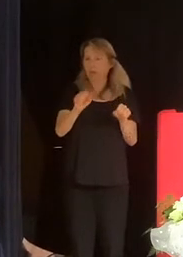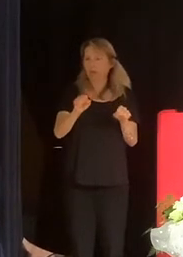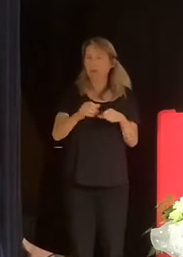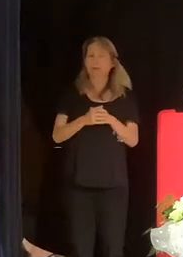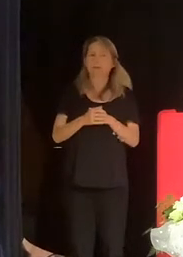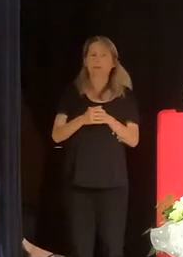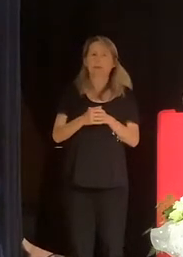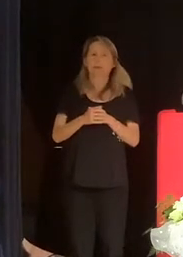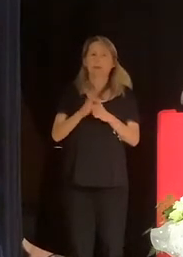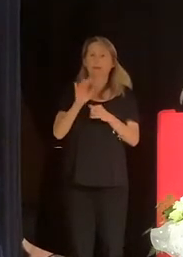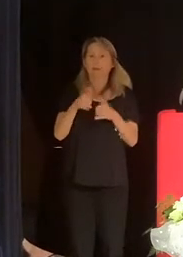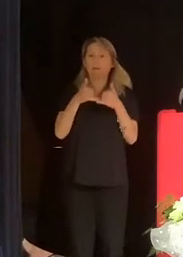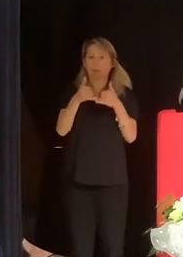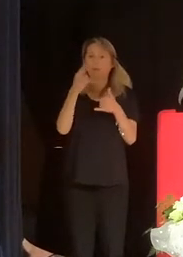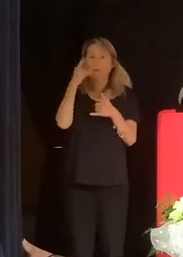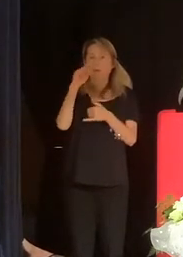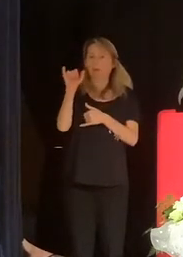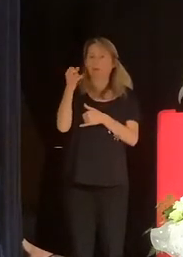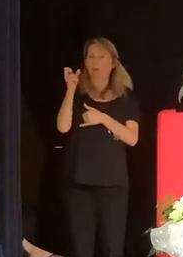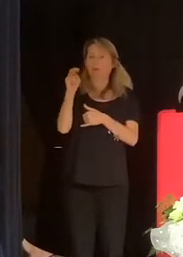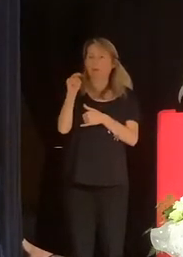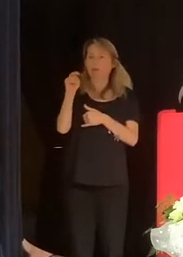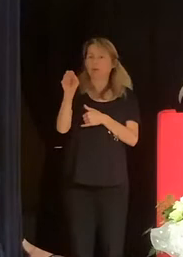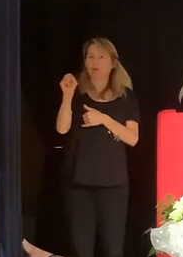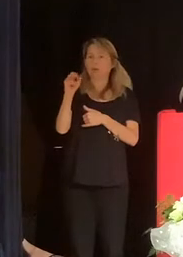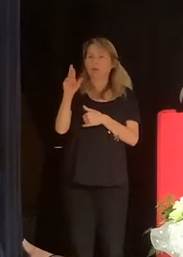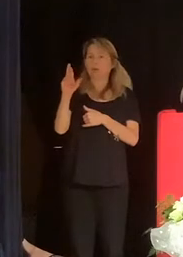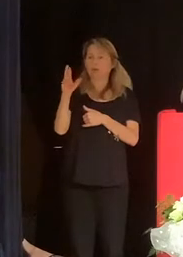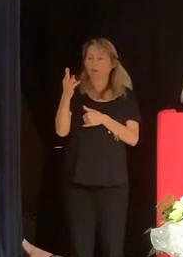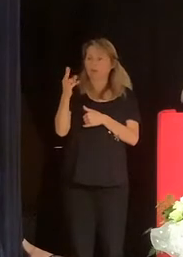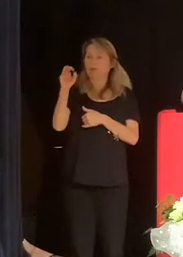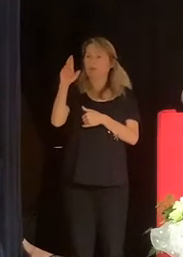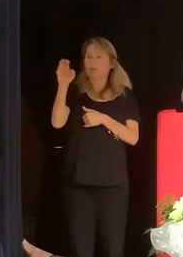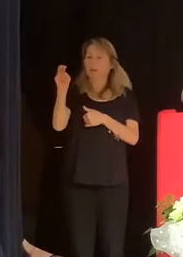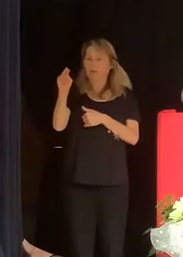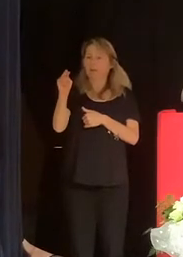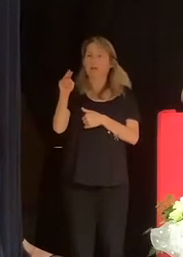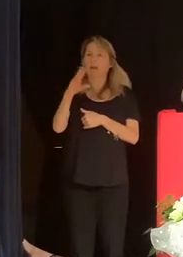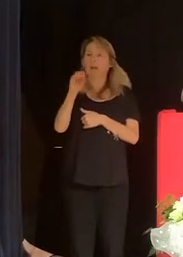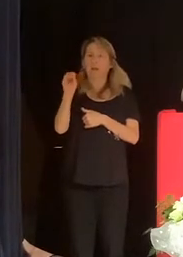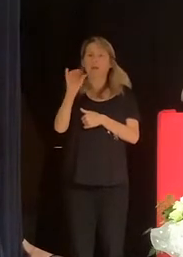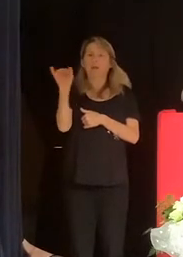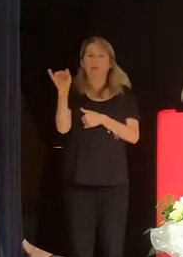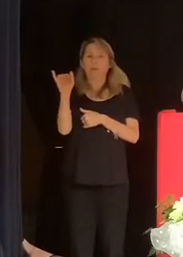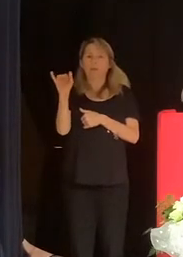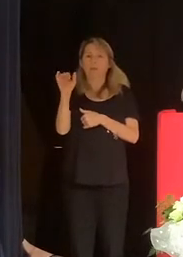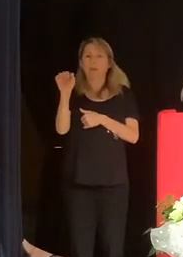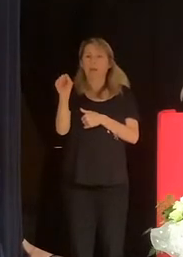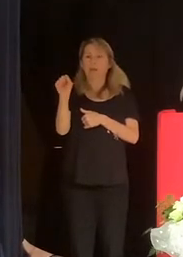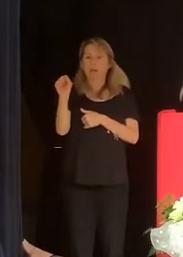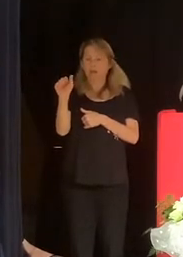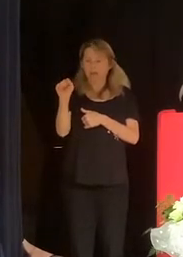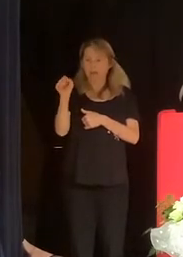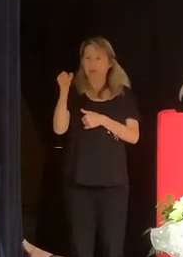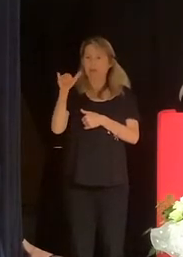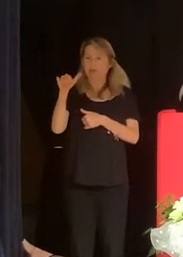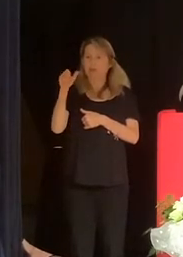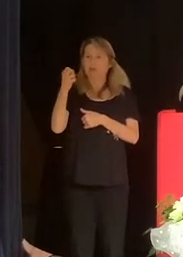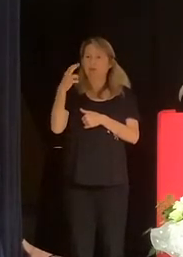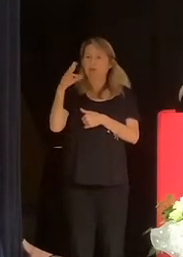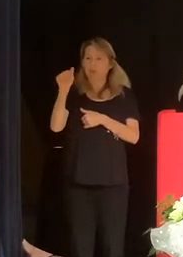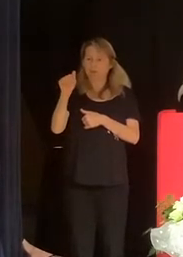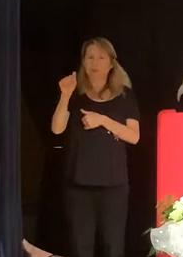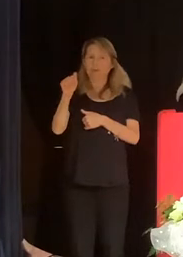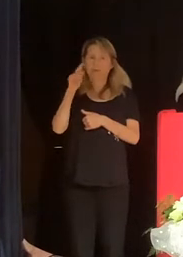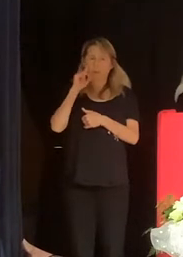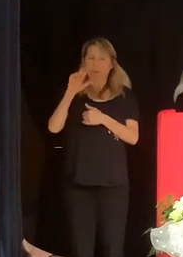This award goes to John Sheeran as the primary recipient and Aisha Shied as